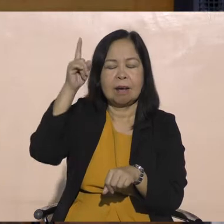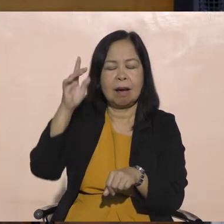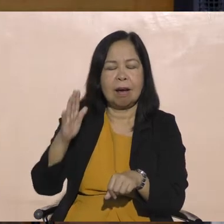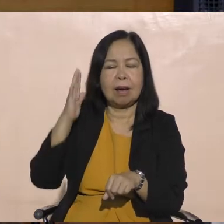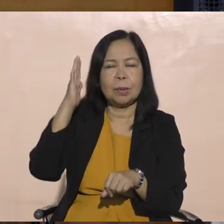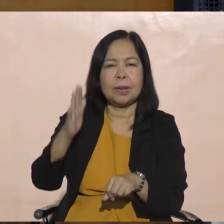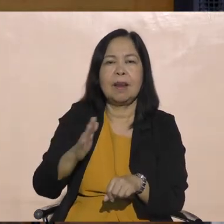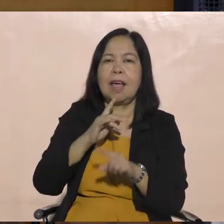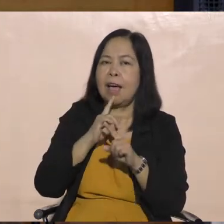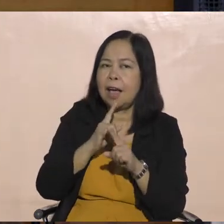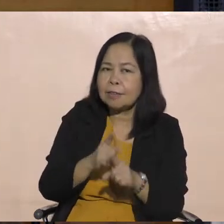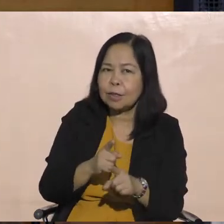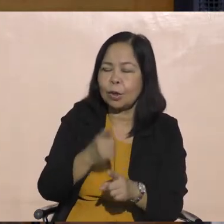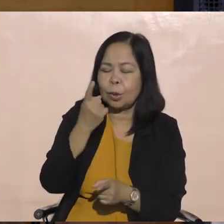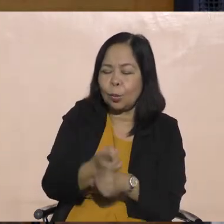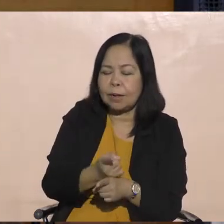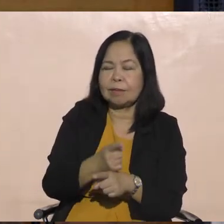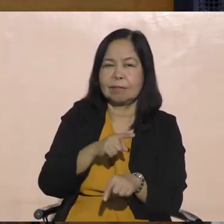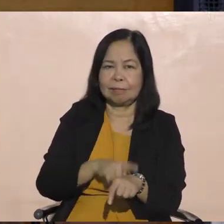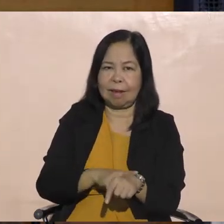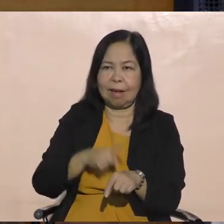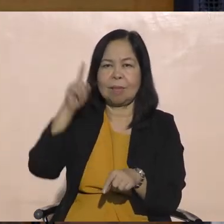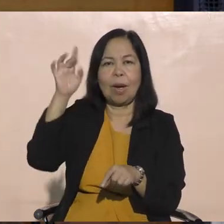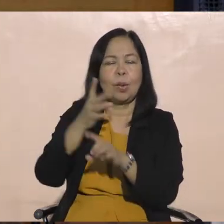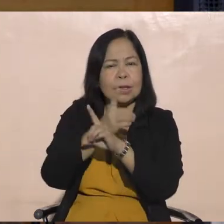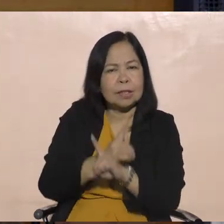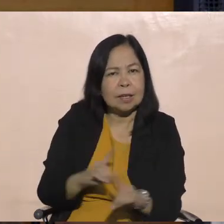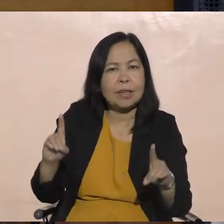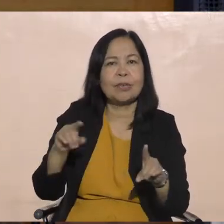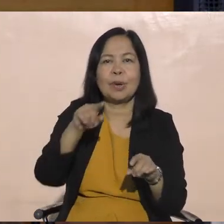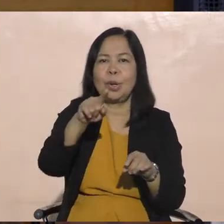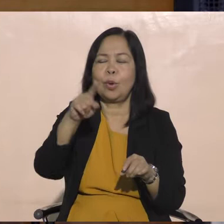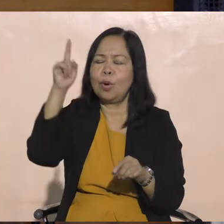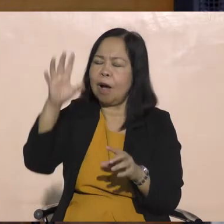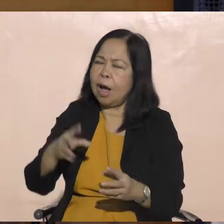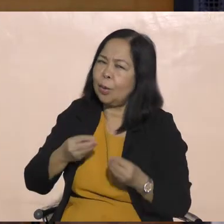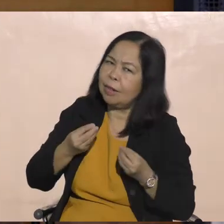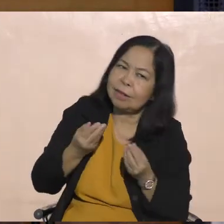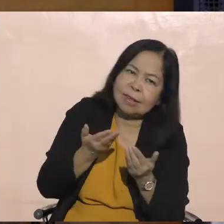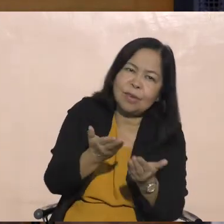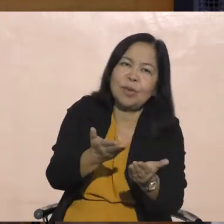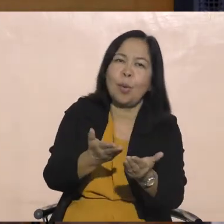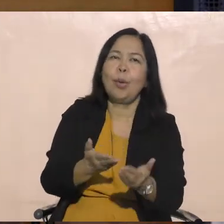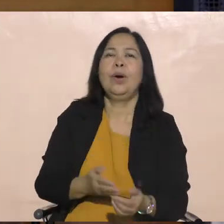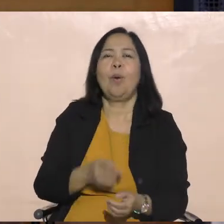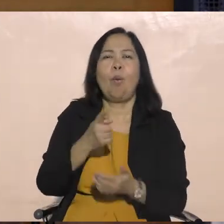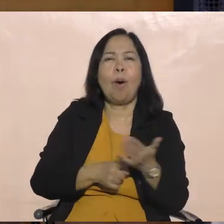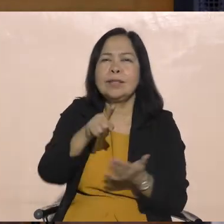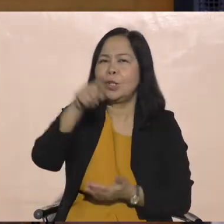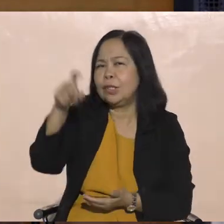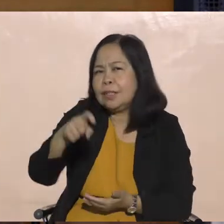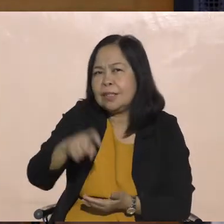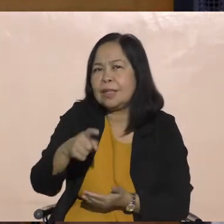will answer your prayers at the right time. And God will give you your breakthrough at the right